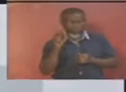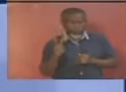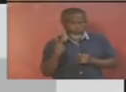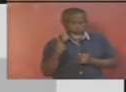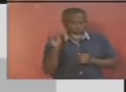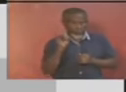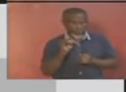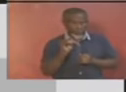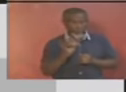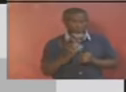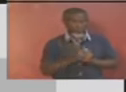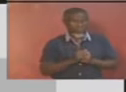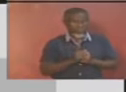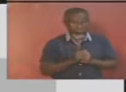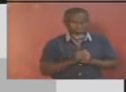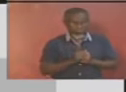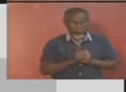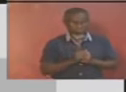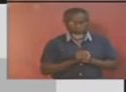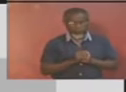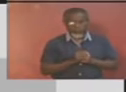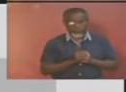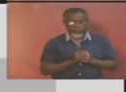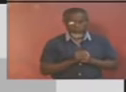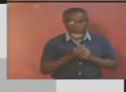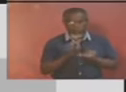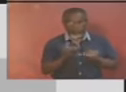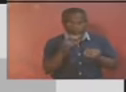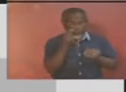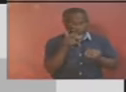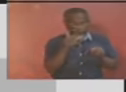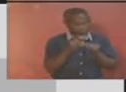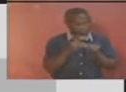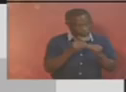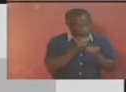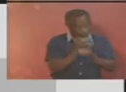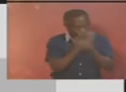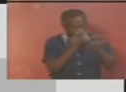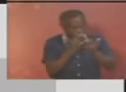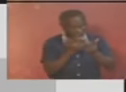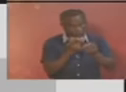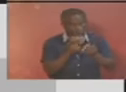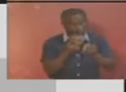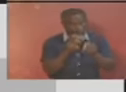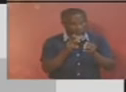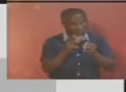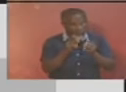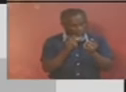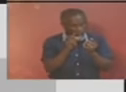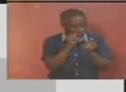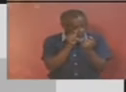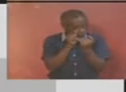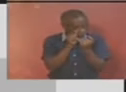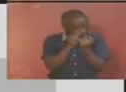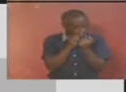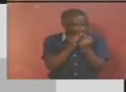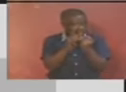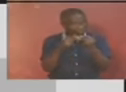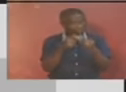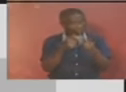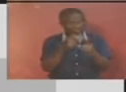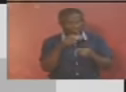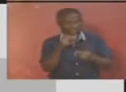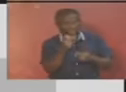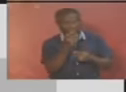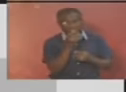slide. Again, a little further detail onto the actual comorbidities that we're seeing. So diabetes,